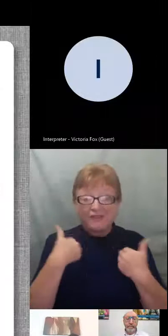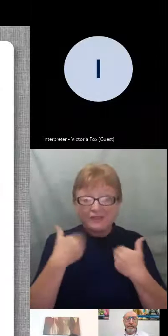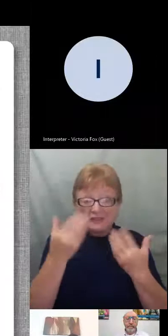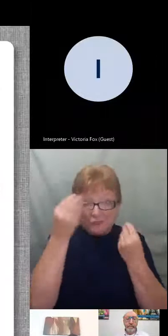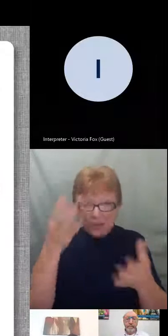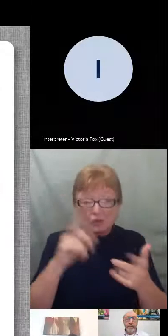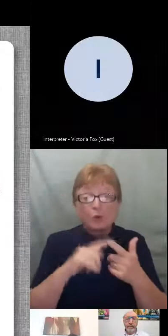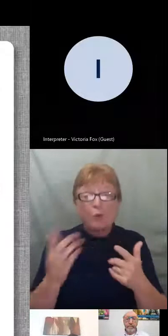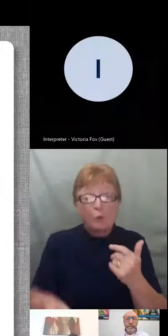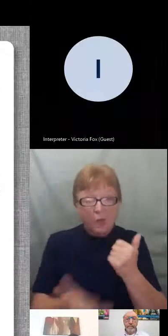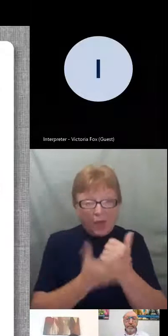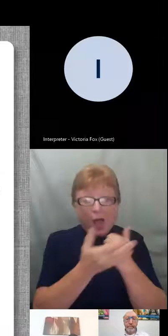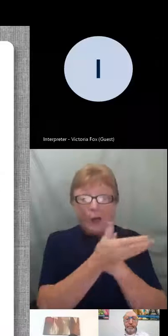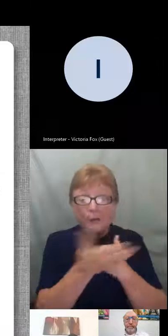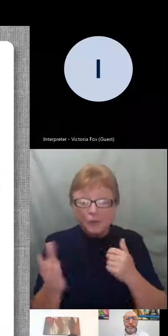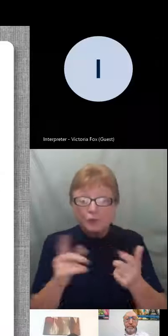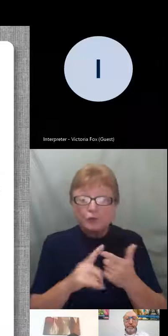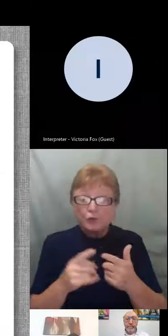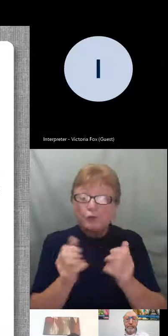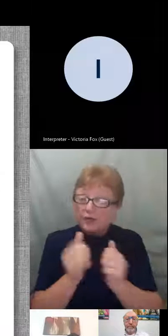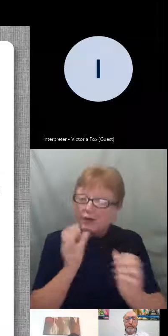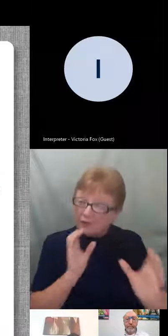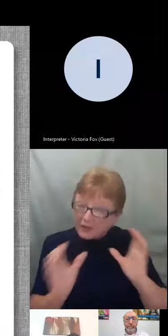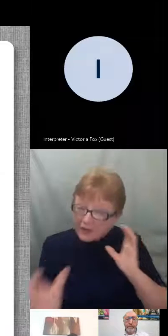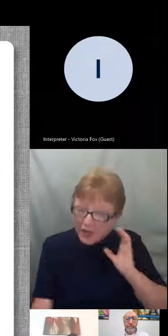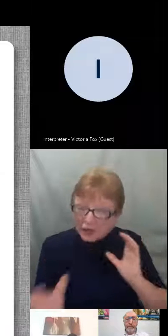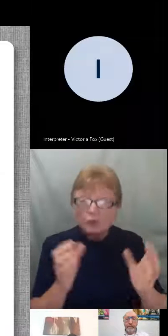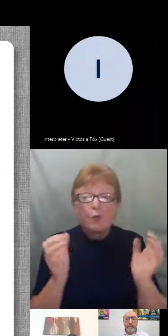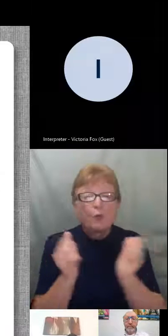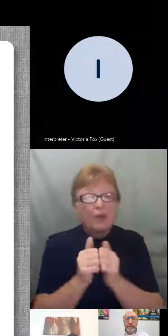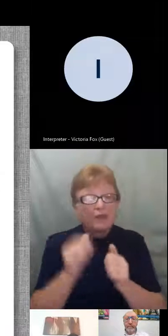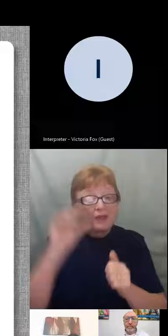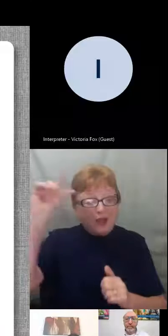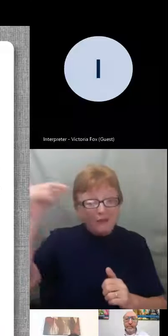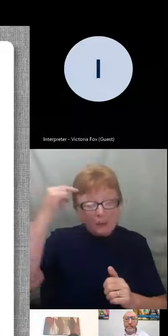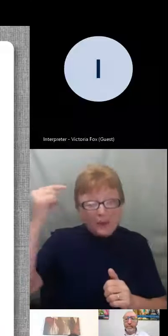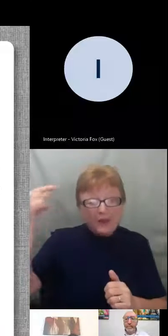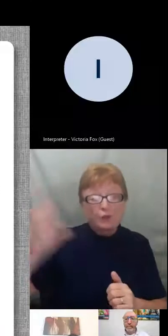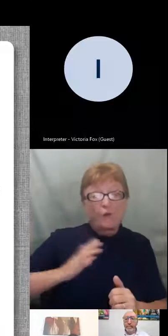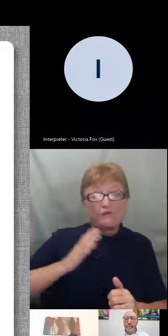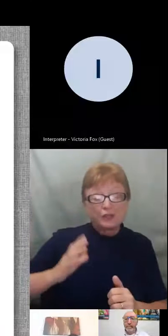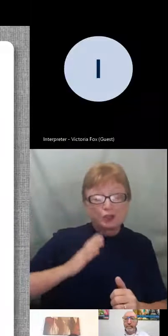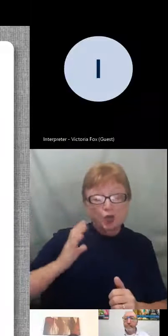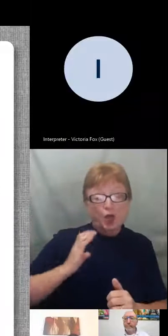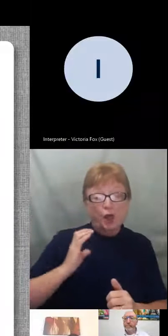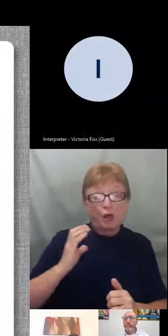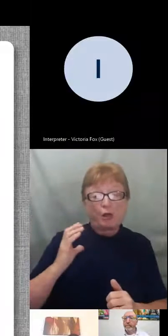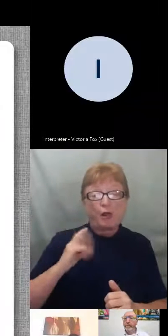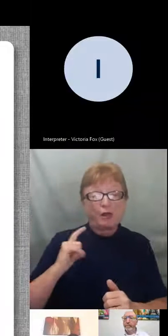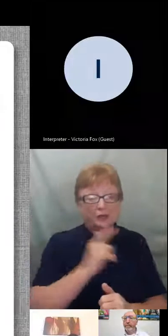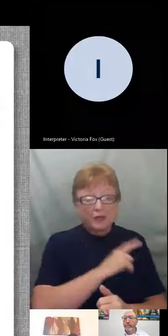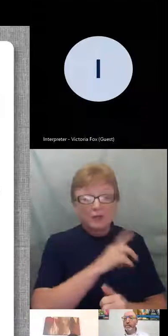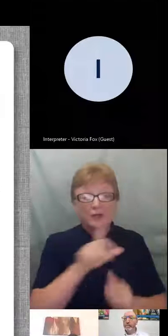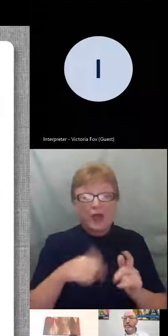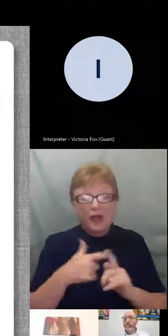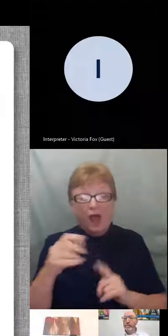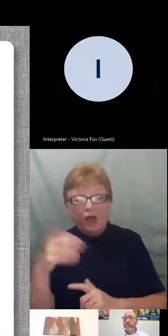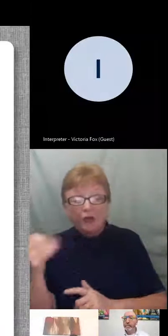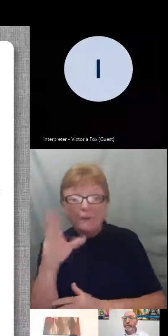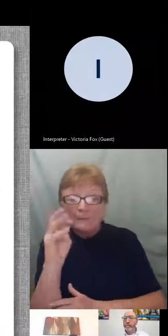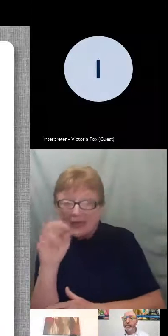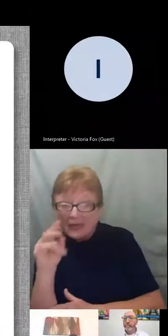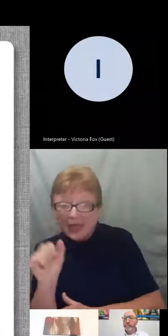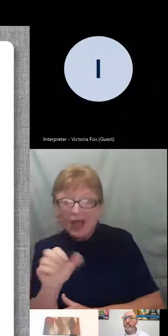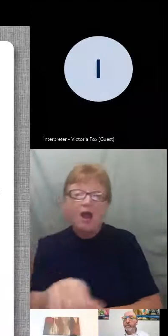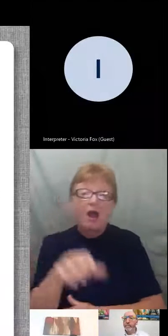will help you in conversations with government officials, the media, other advocates, and the